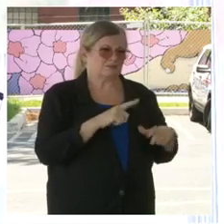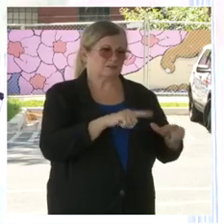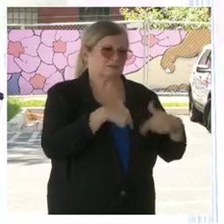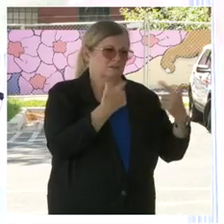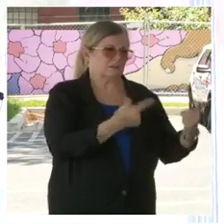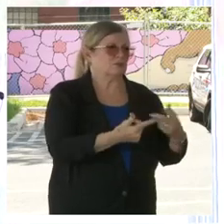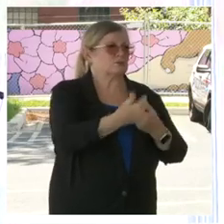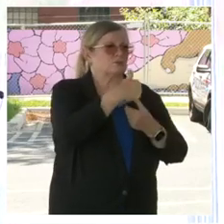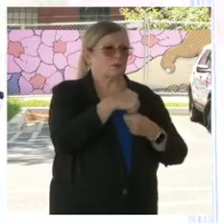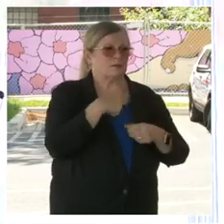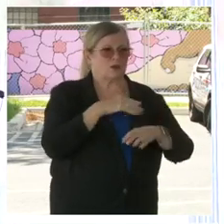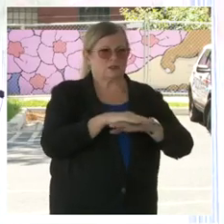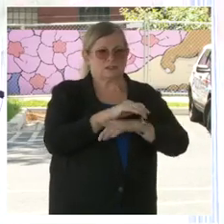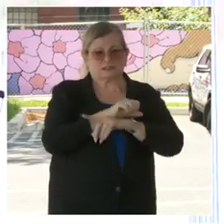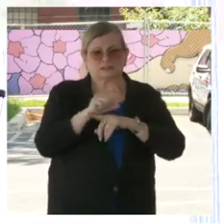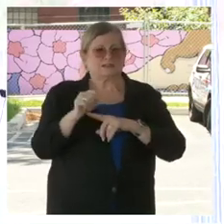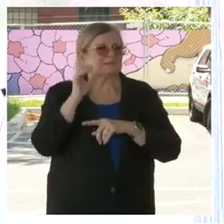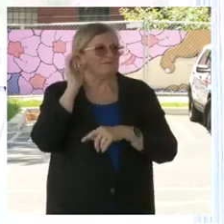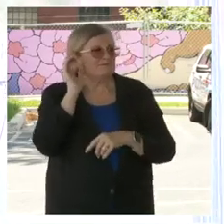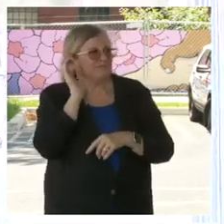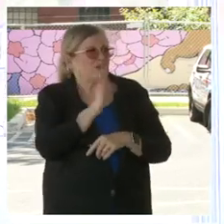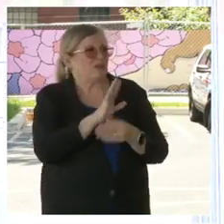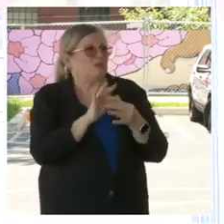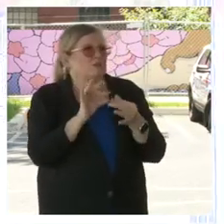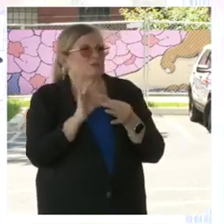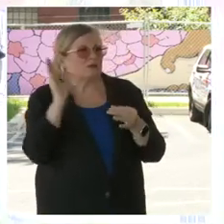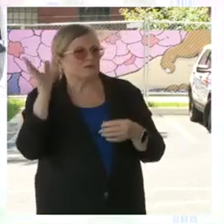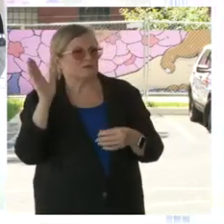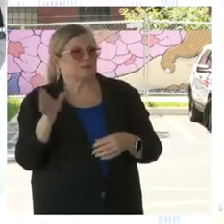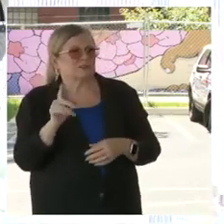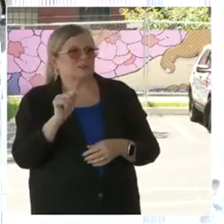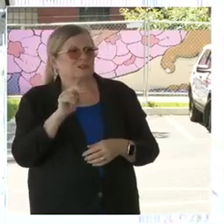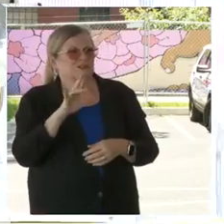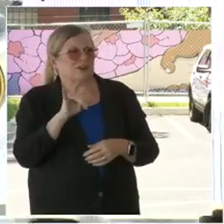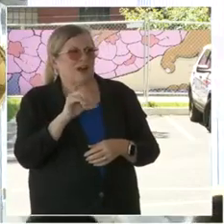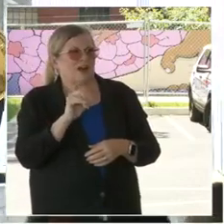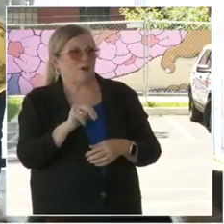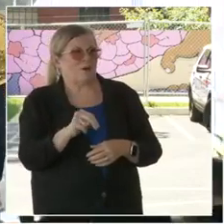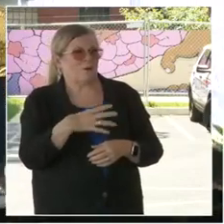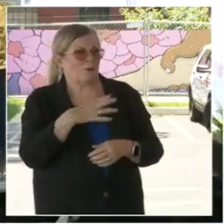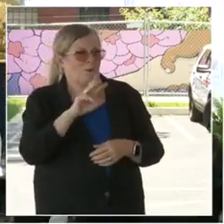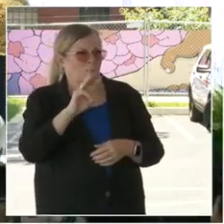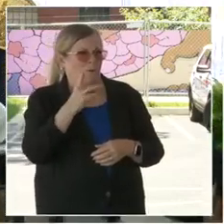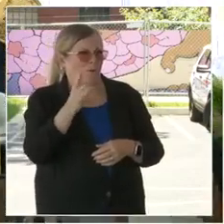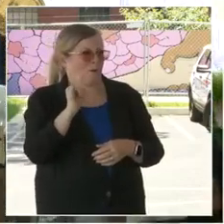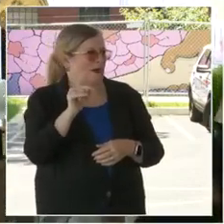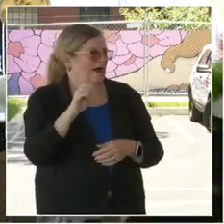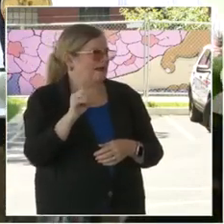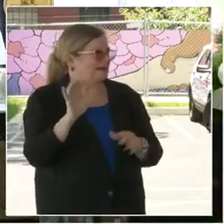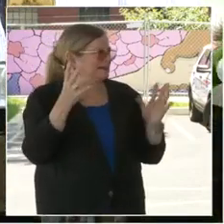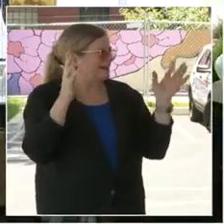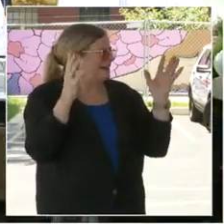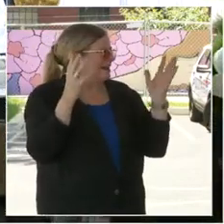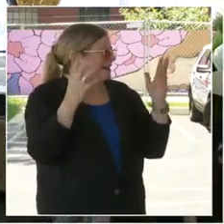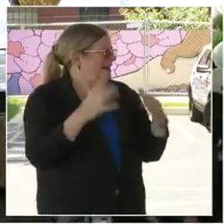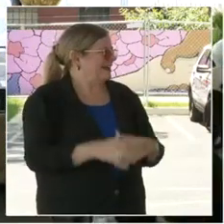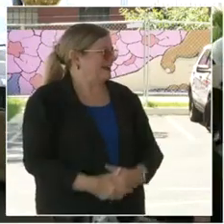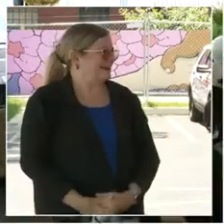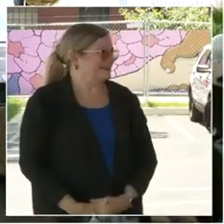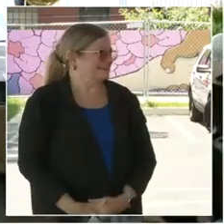for remarks. The first is your council member, Councilmember Trayon White. Give him a big round of applause.